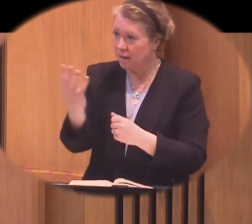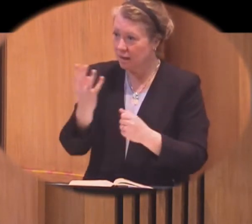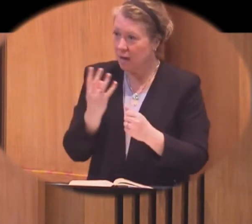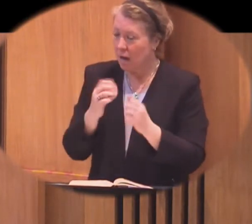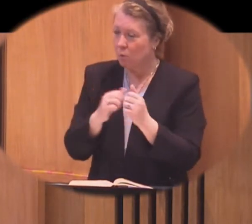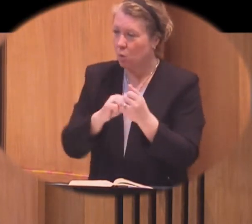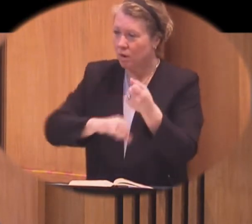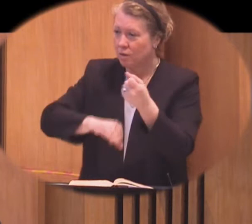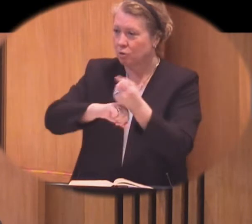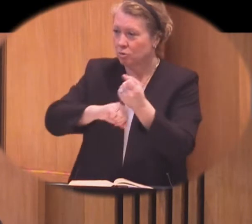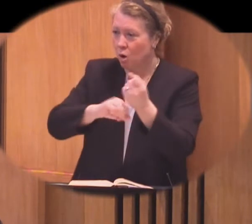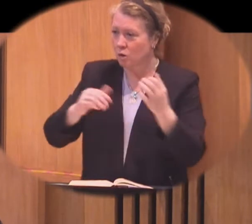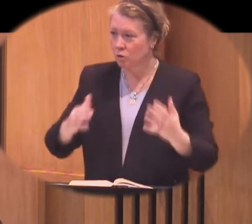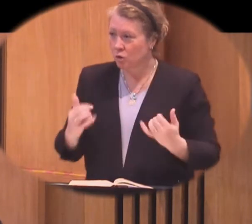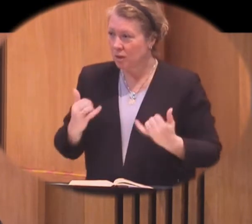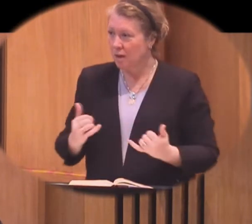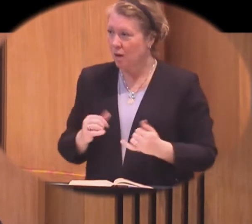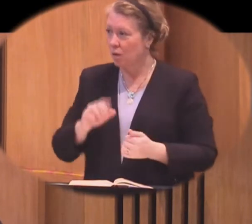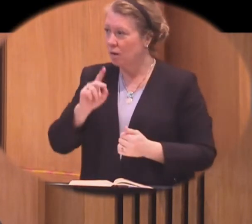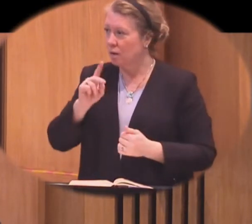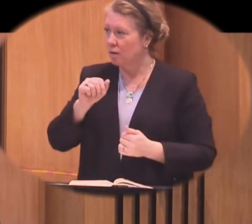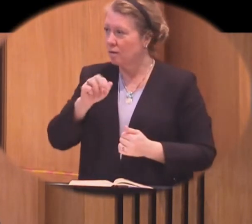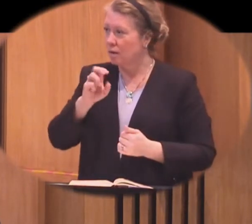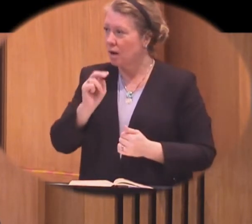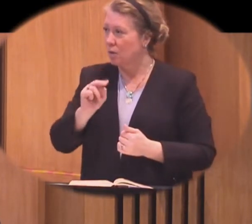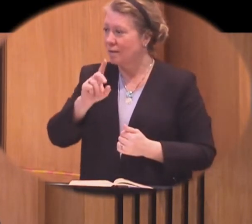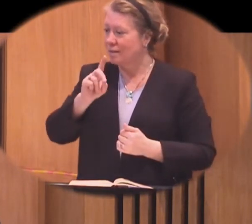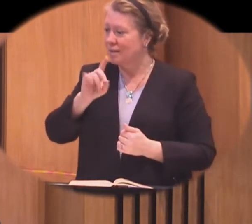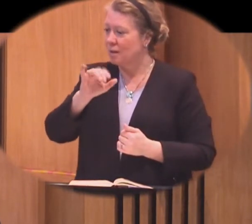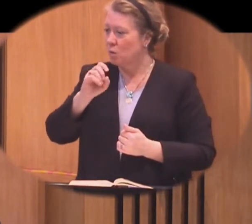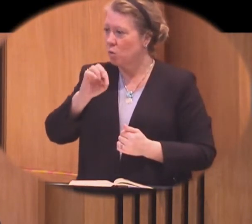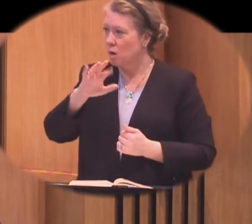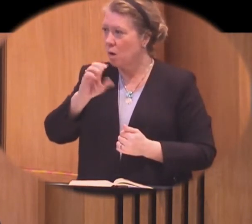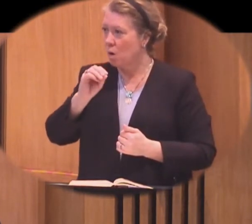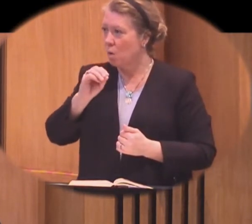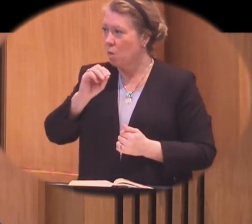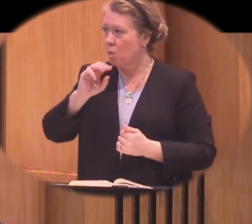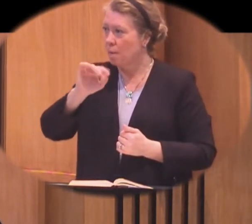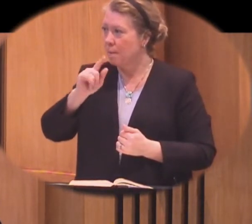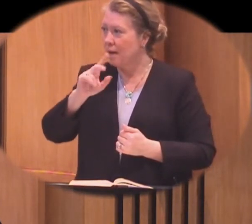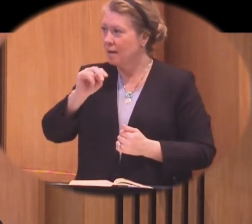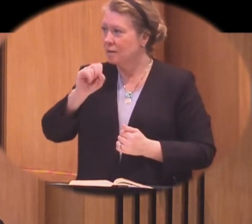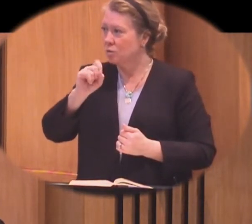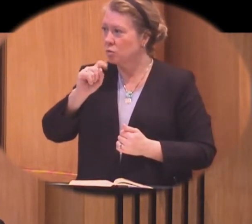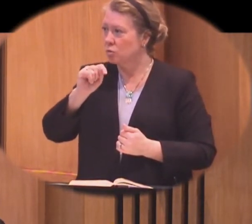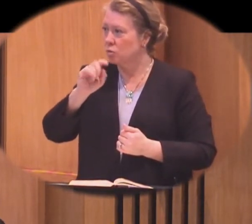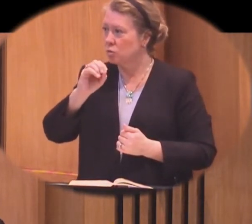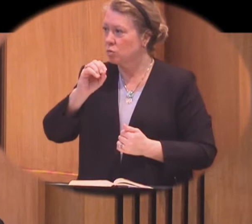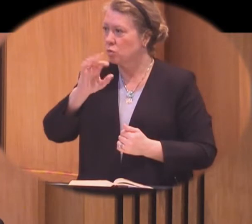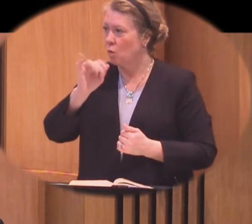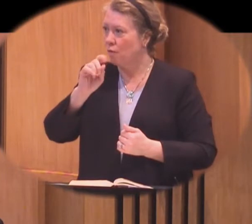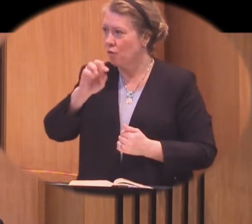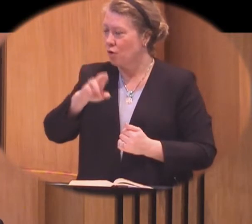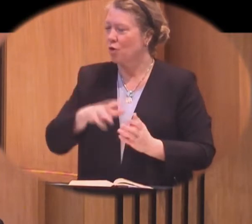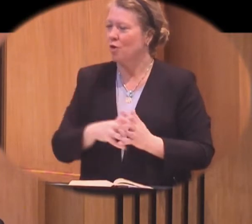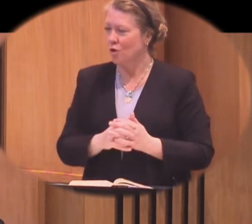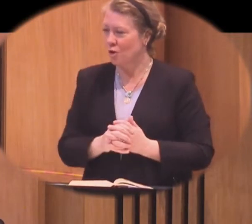your sponsor. Karen Dioria, Megan Stouffer,